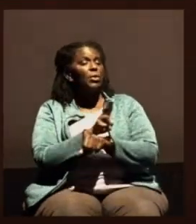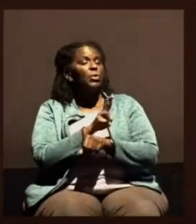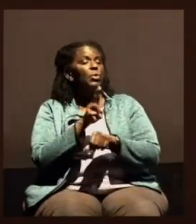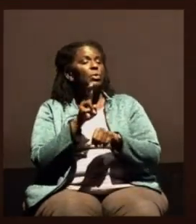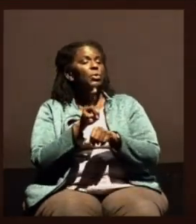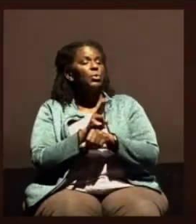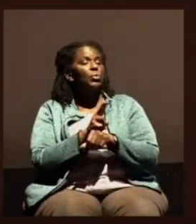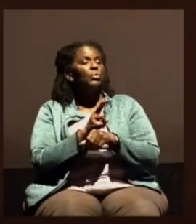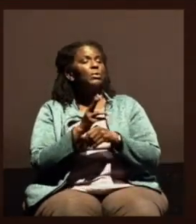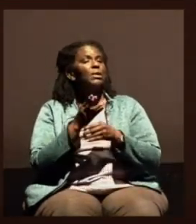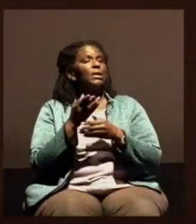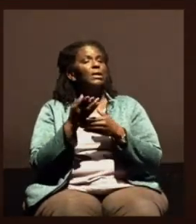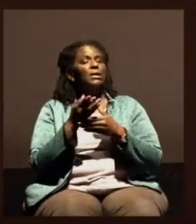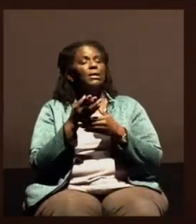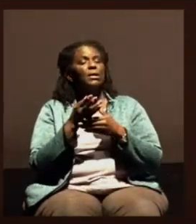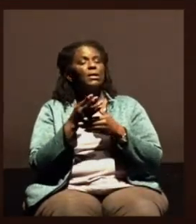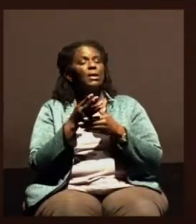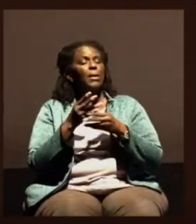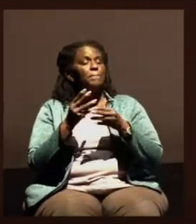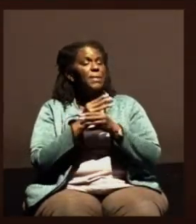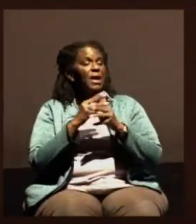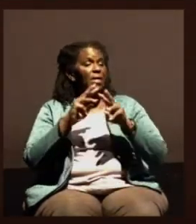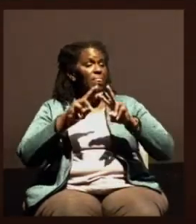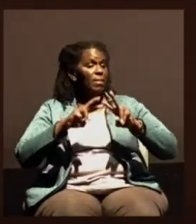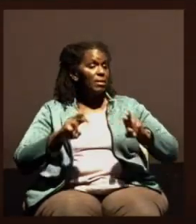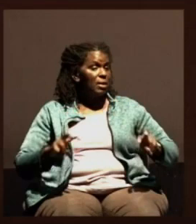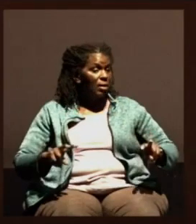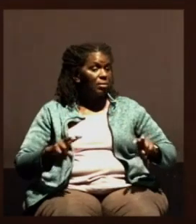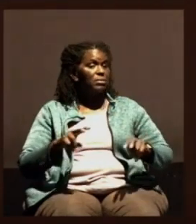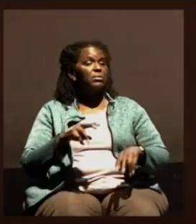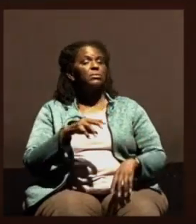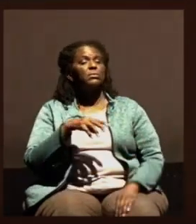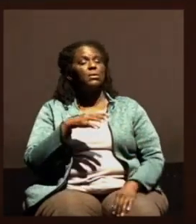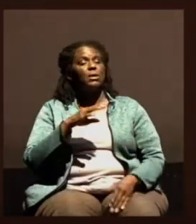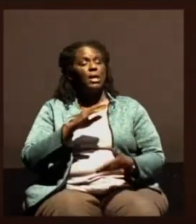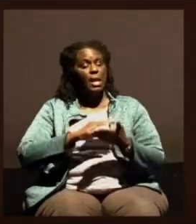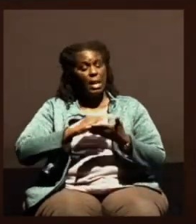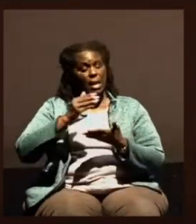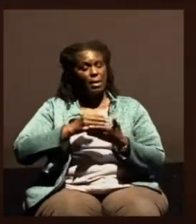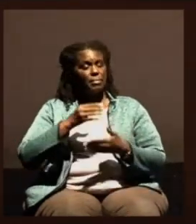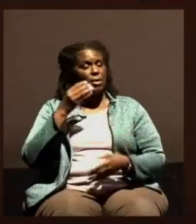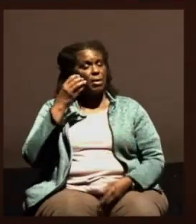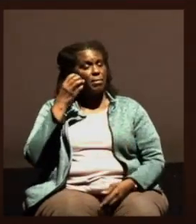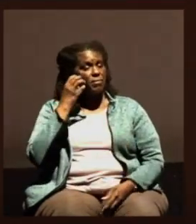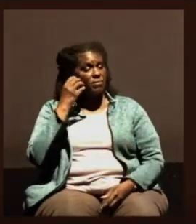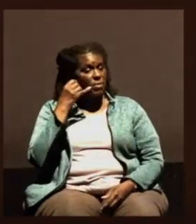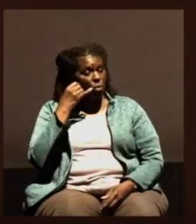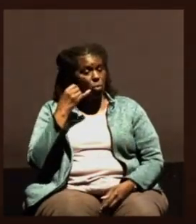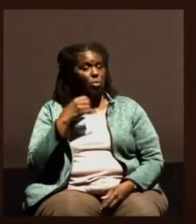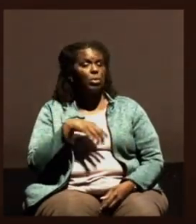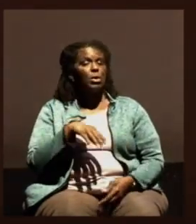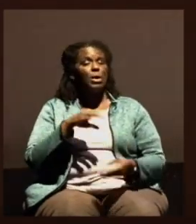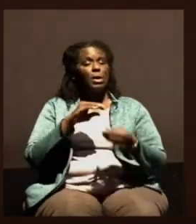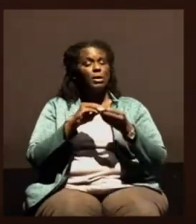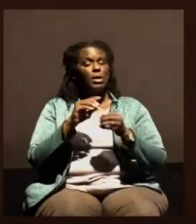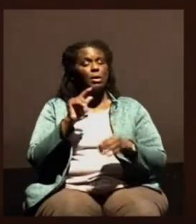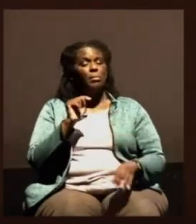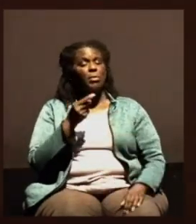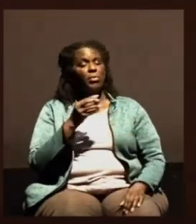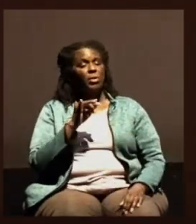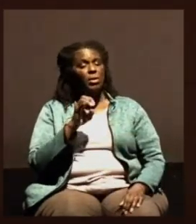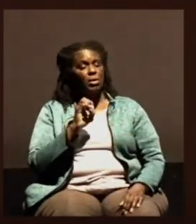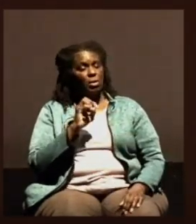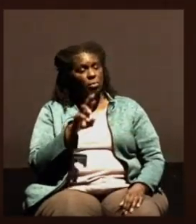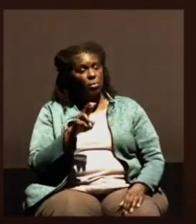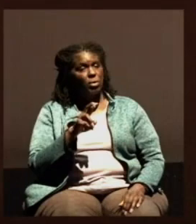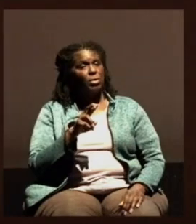laptops and phones, there's some complex analysis going on in there. And number theory, concepts like modular arithmetic,